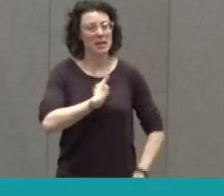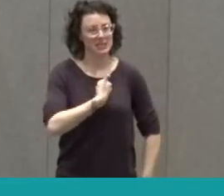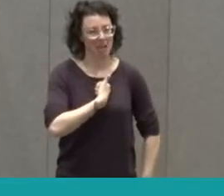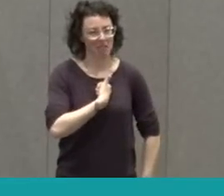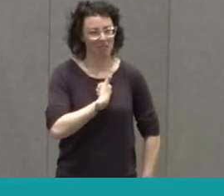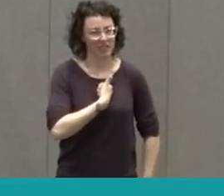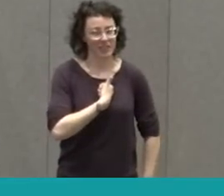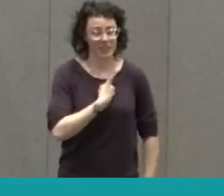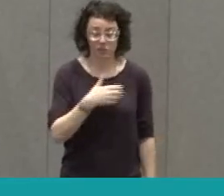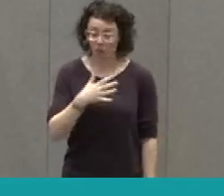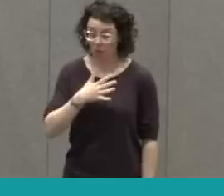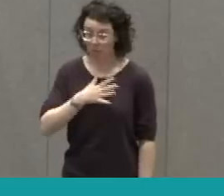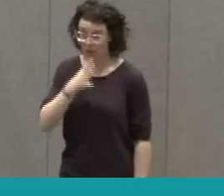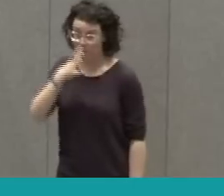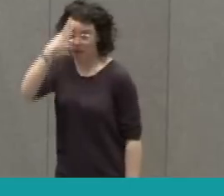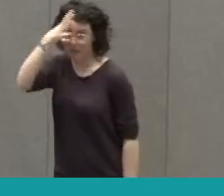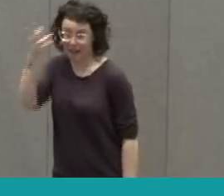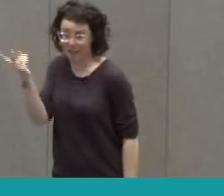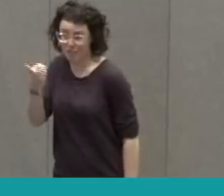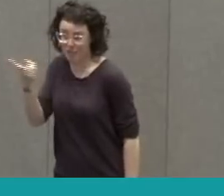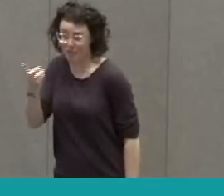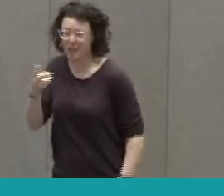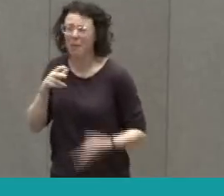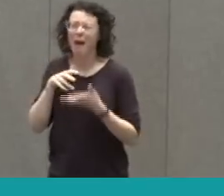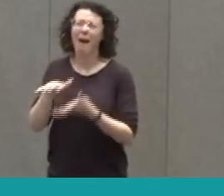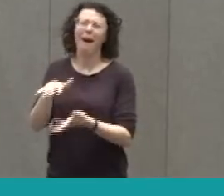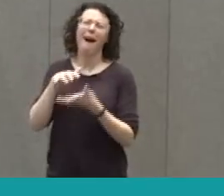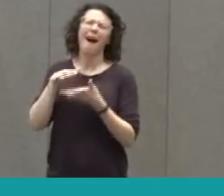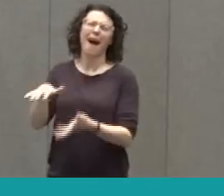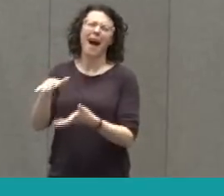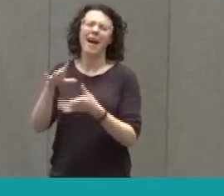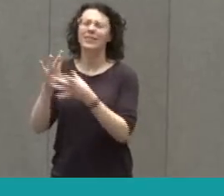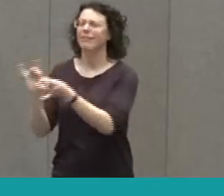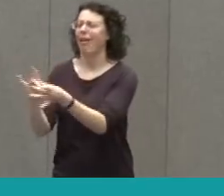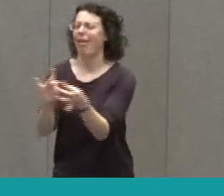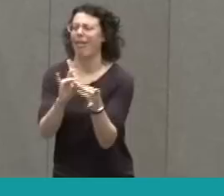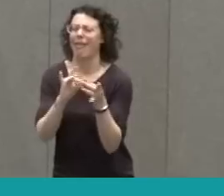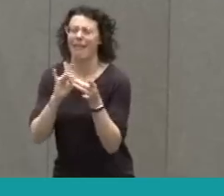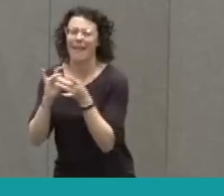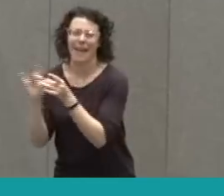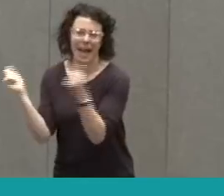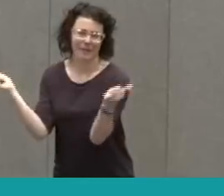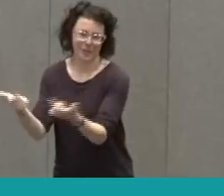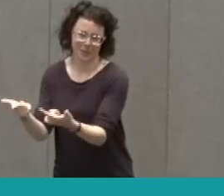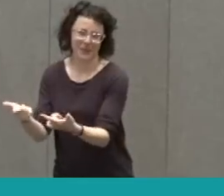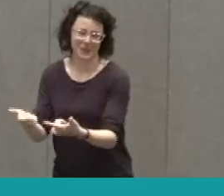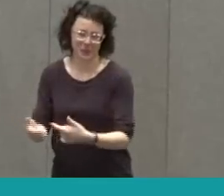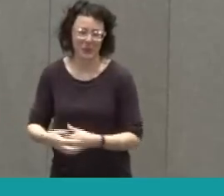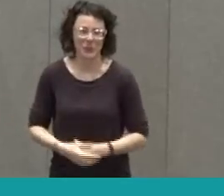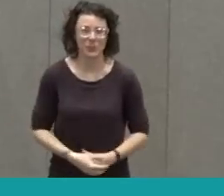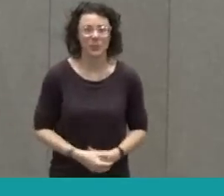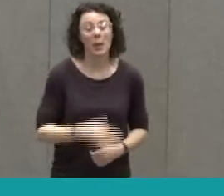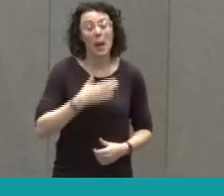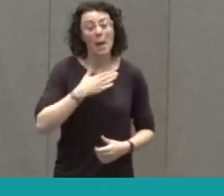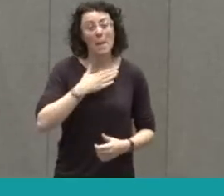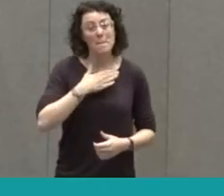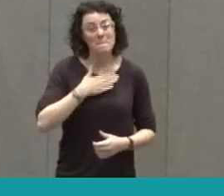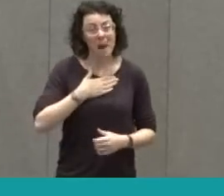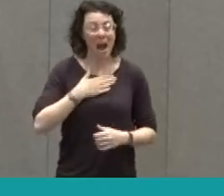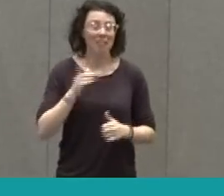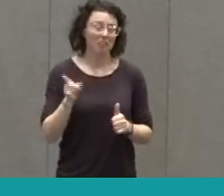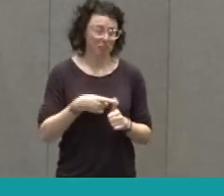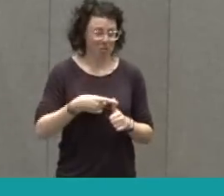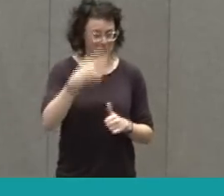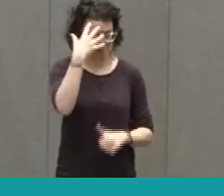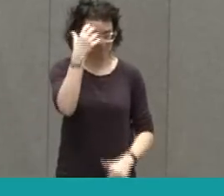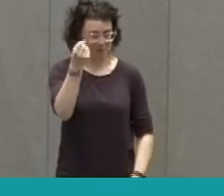and dad laugh about a lot when they tell people. So that is my earliest memory. Now what I'd like you guys